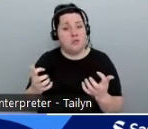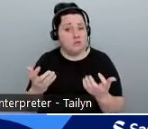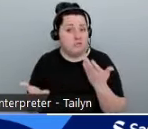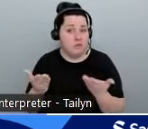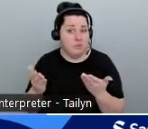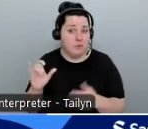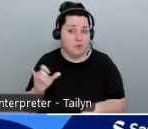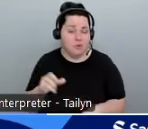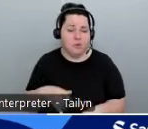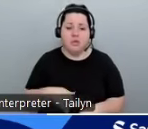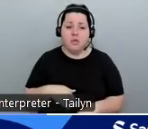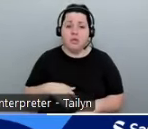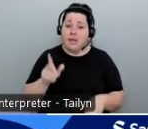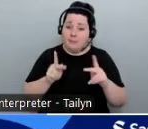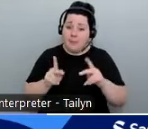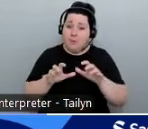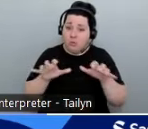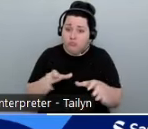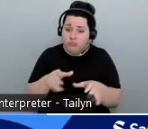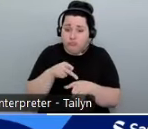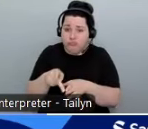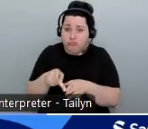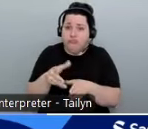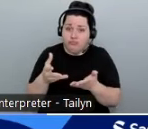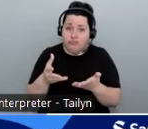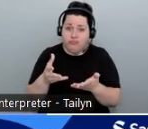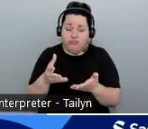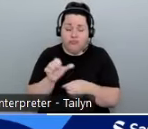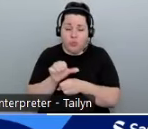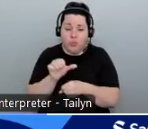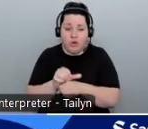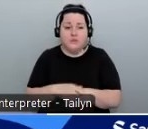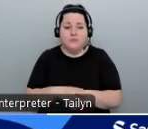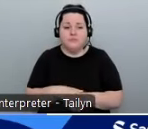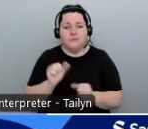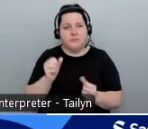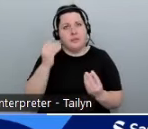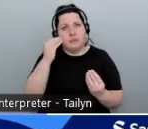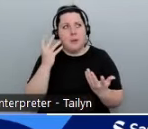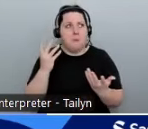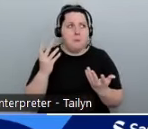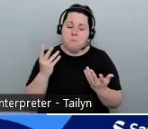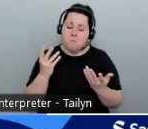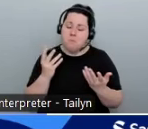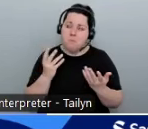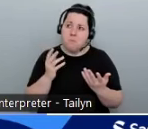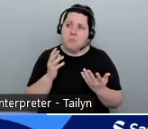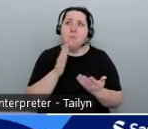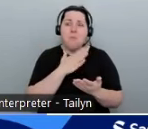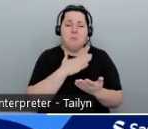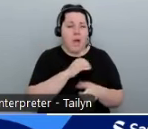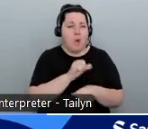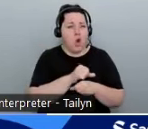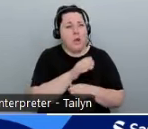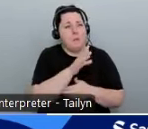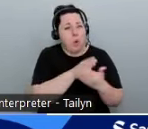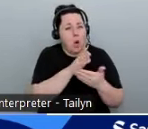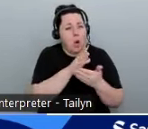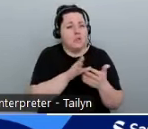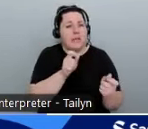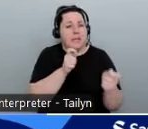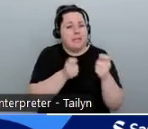like practitioners or professionals. Reflect on how you can perhaps adapt some of your work that you've